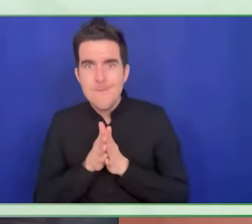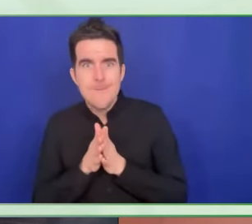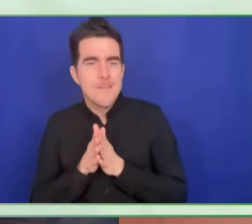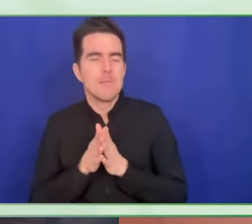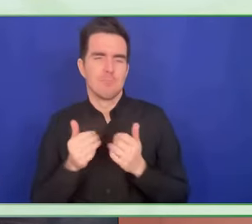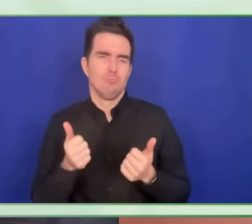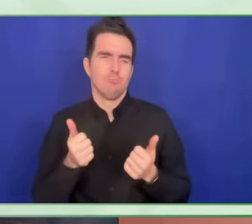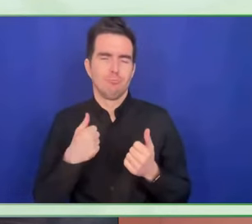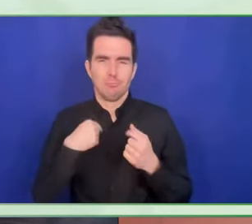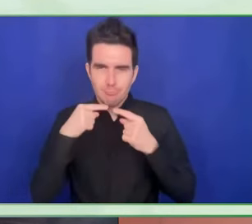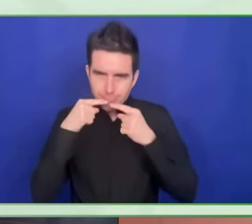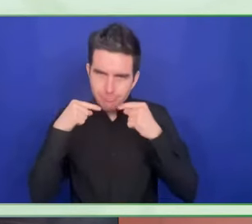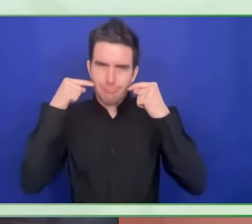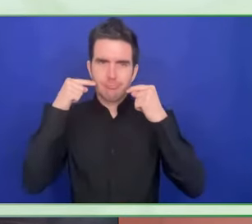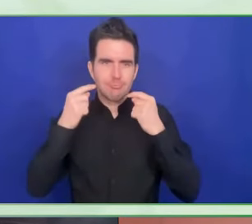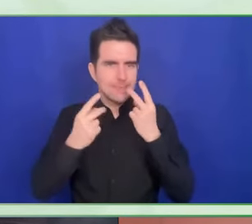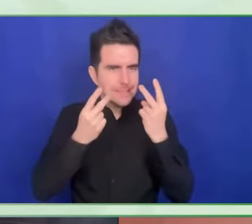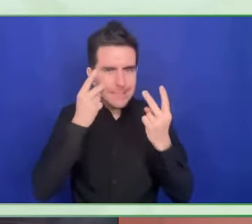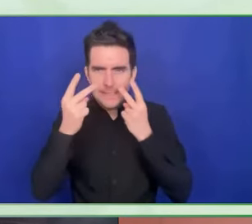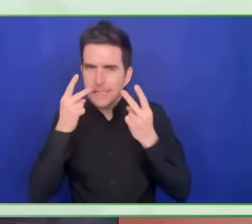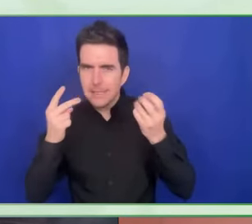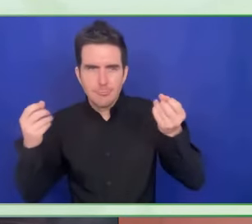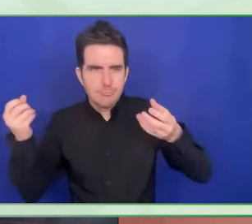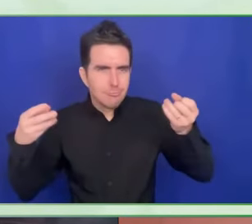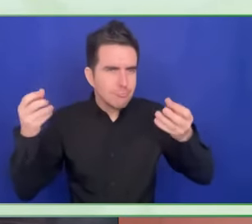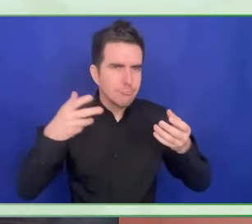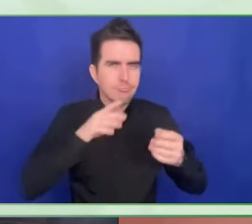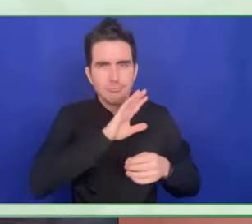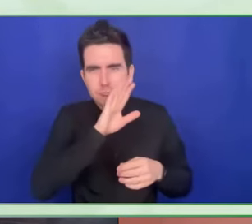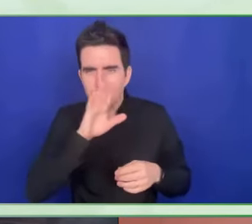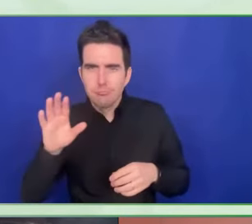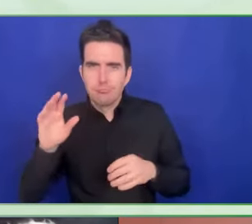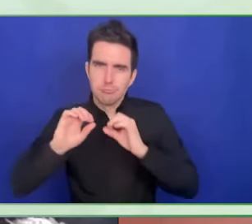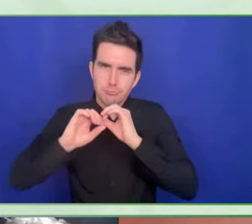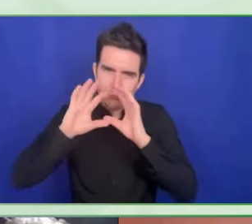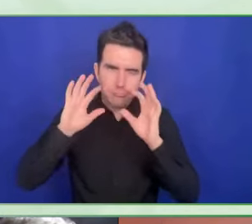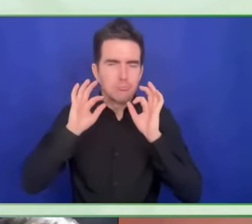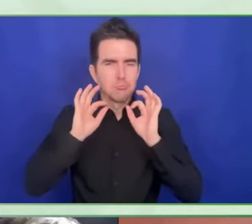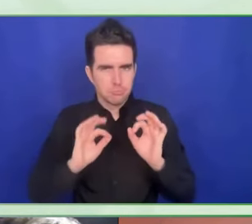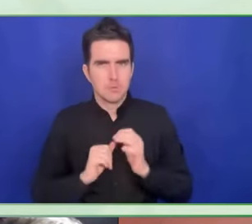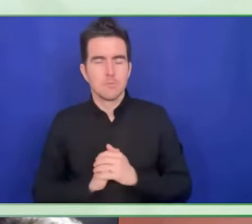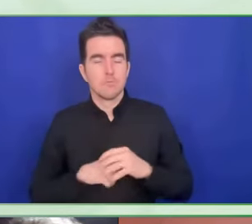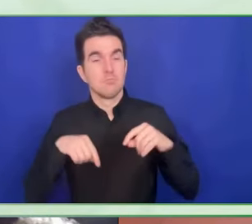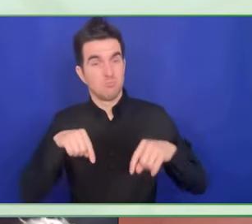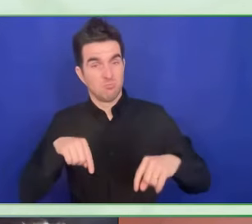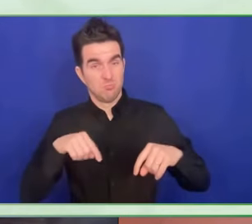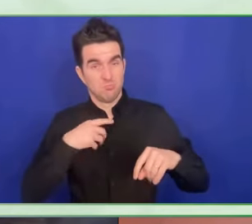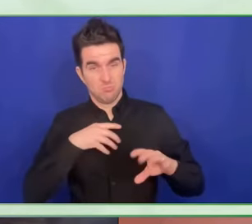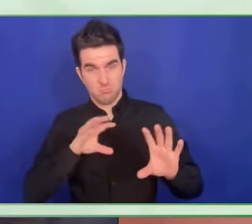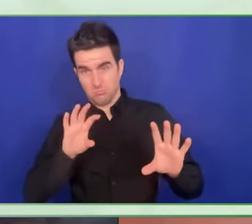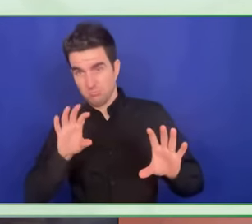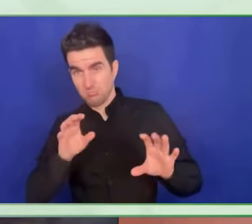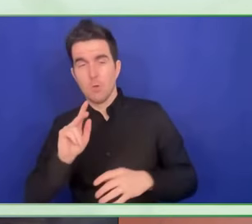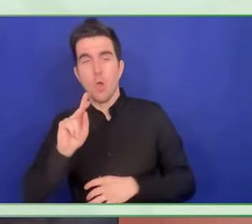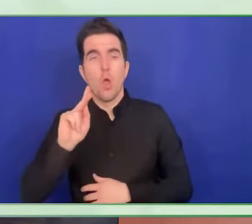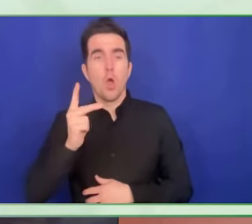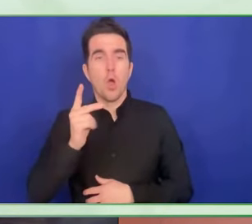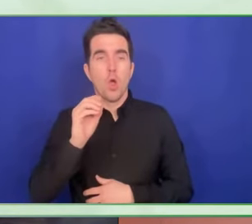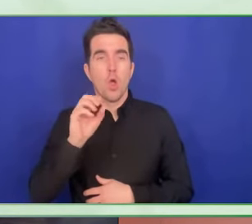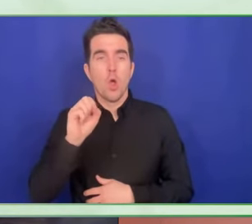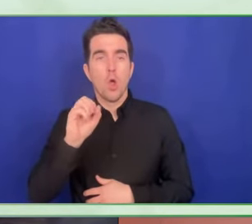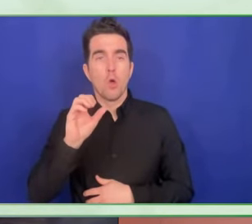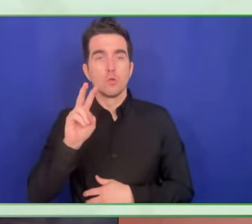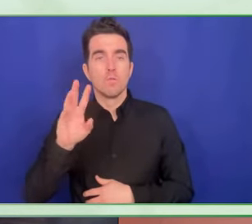much, aware to discuss about sex and disability because of a lot of prejudices that we have in my country. So I'm very